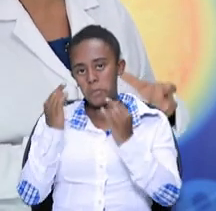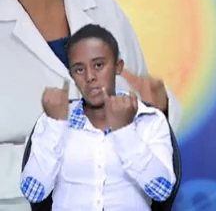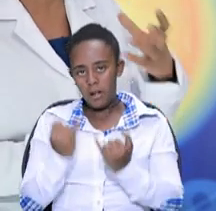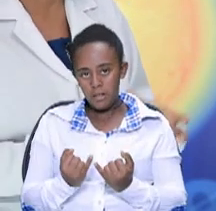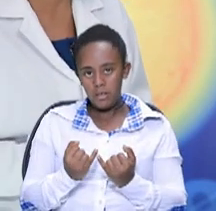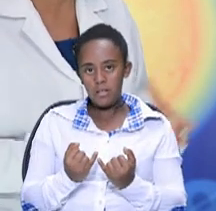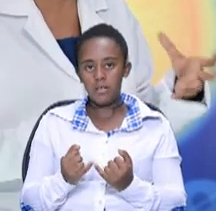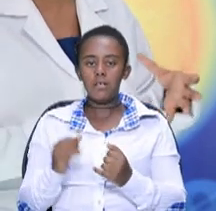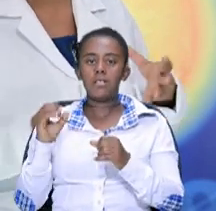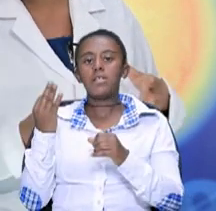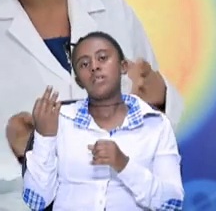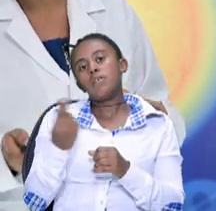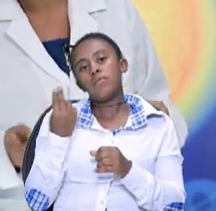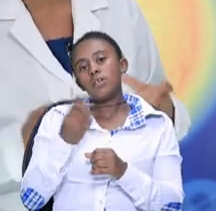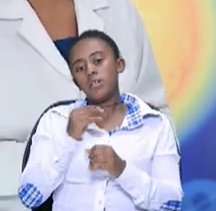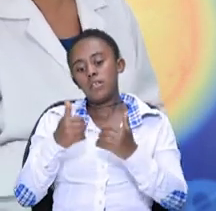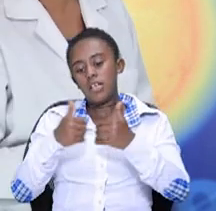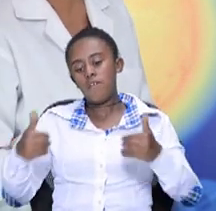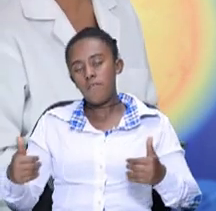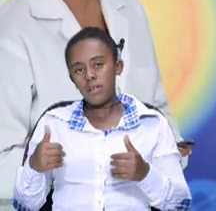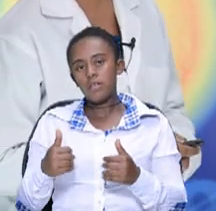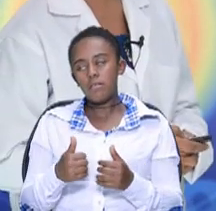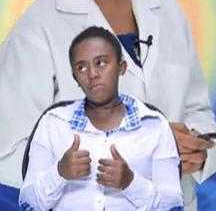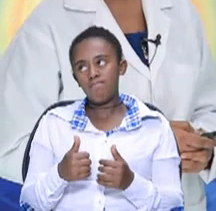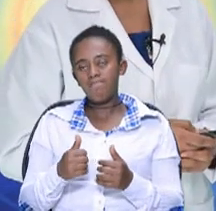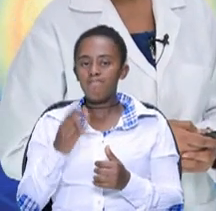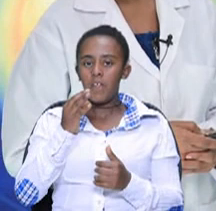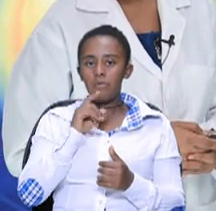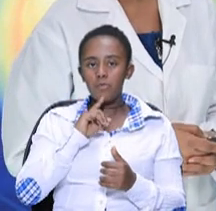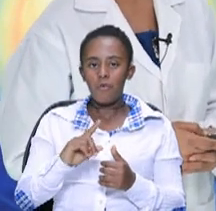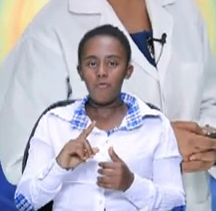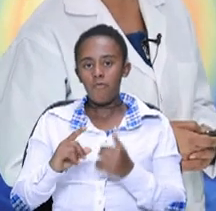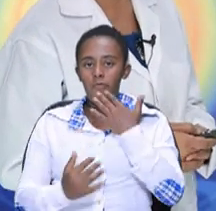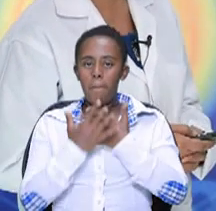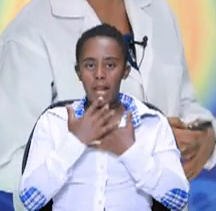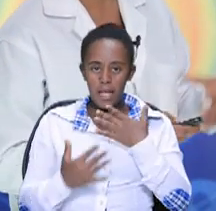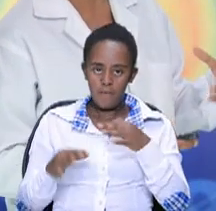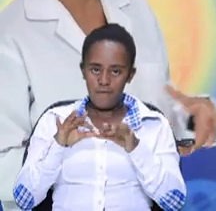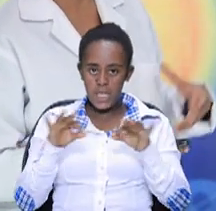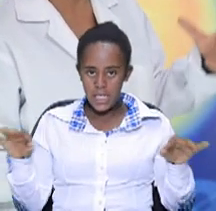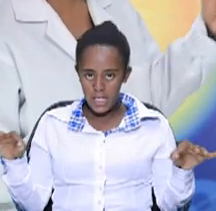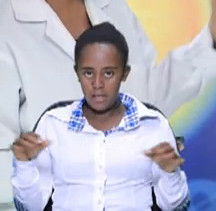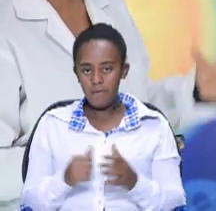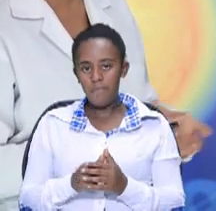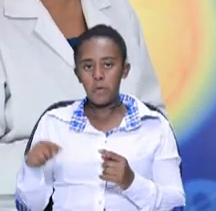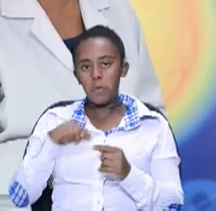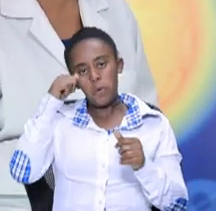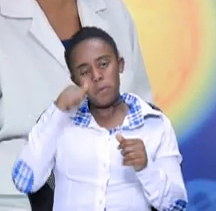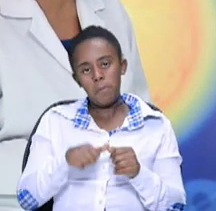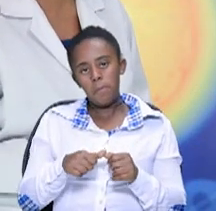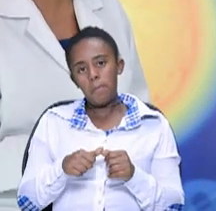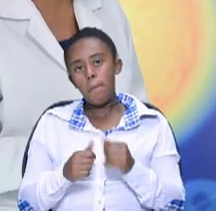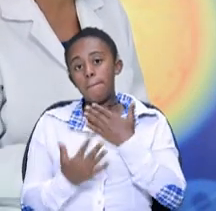function, and the difference between these three types of blood vessels. To remind you about the